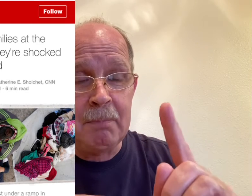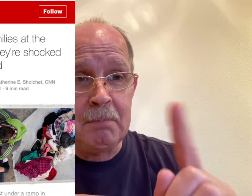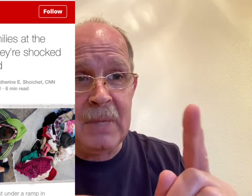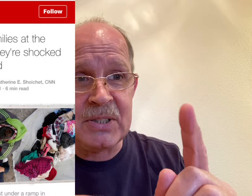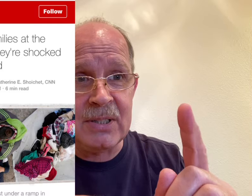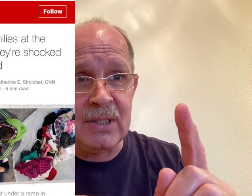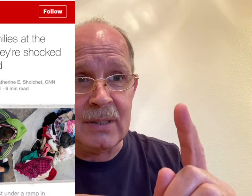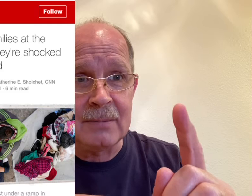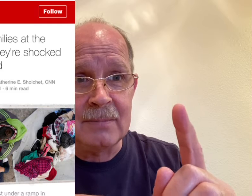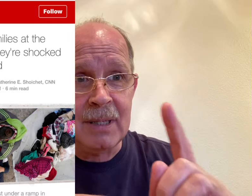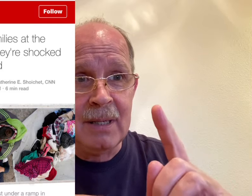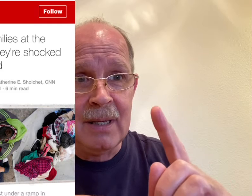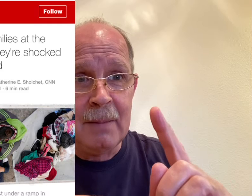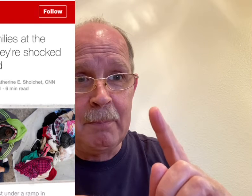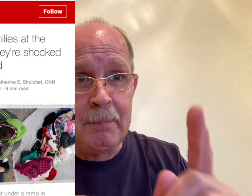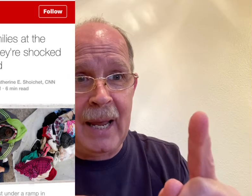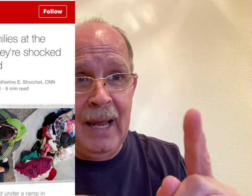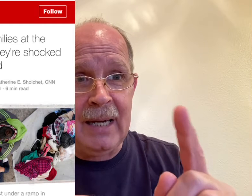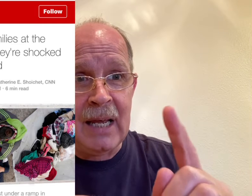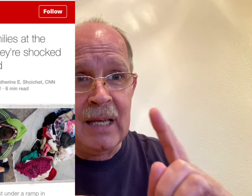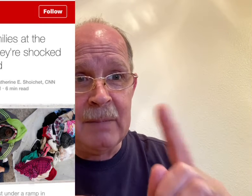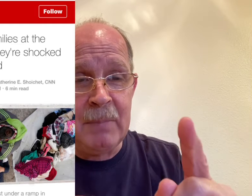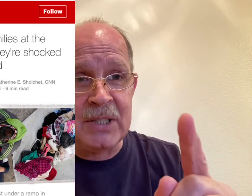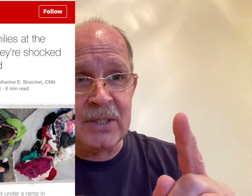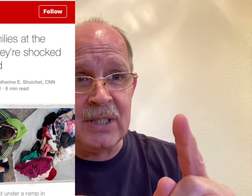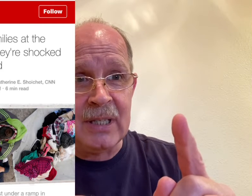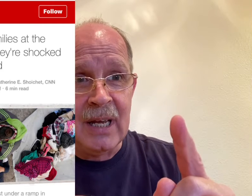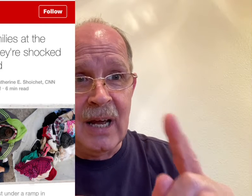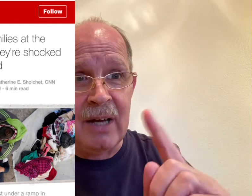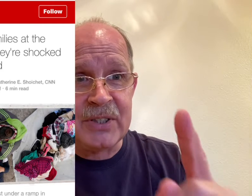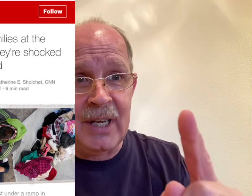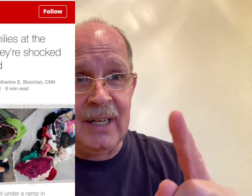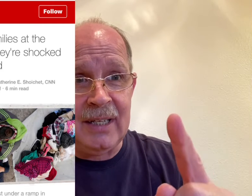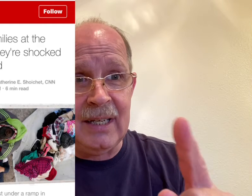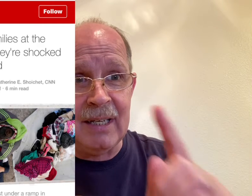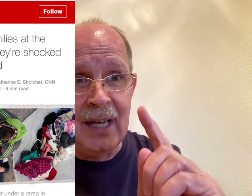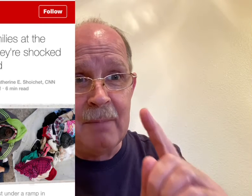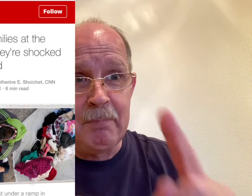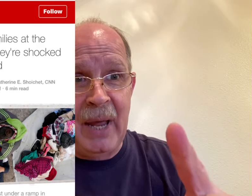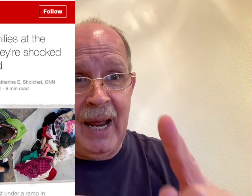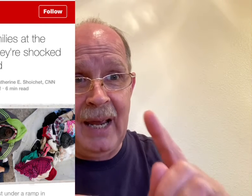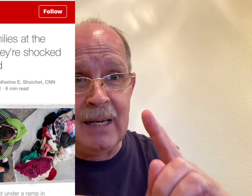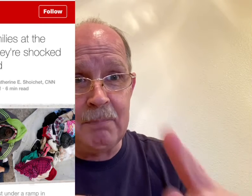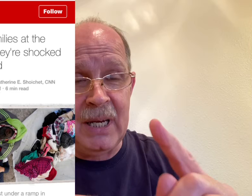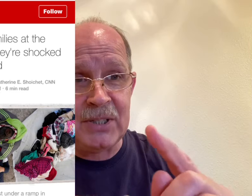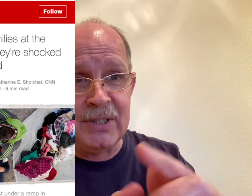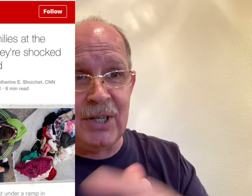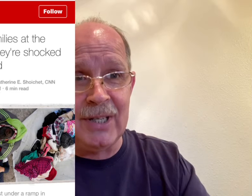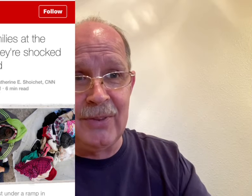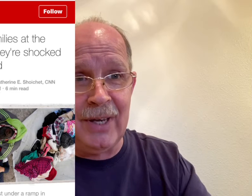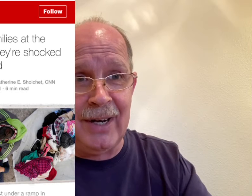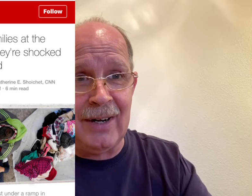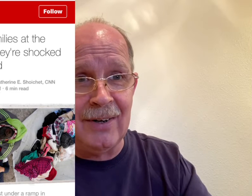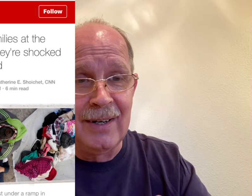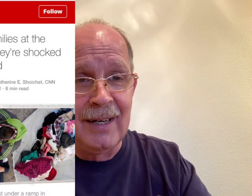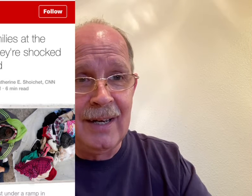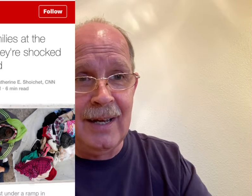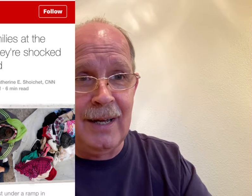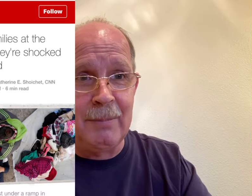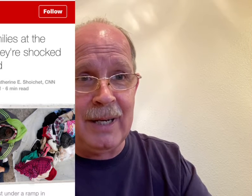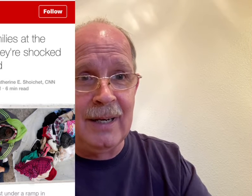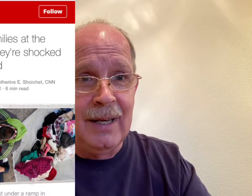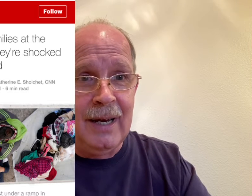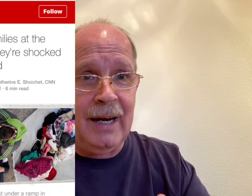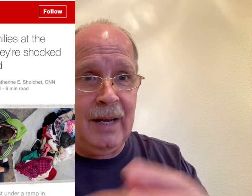Bad messaging. Bad messaging. I'll say it again. Bad messaging there.